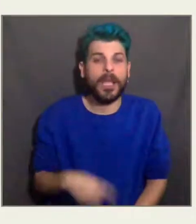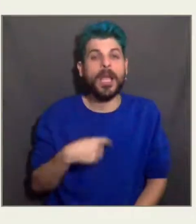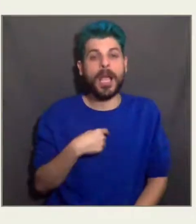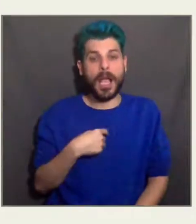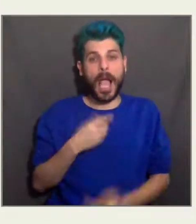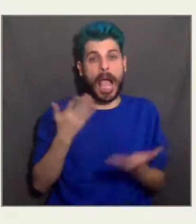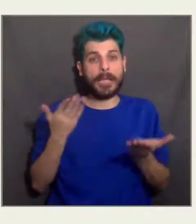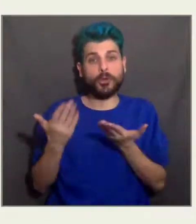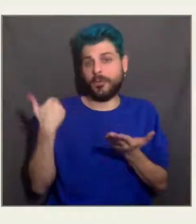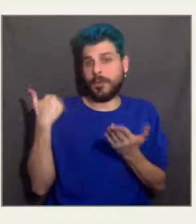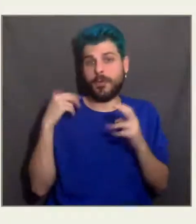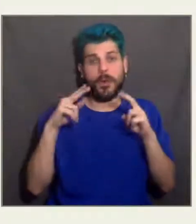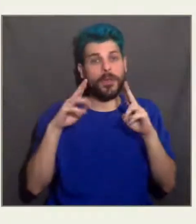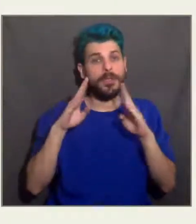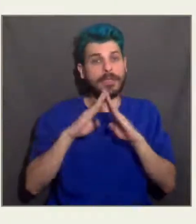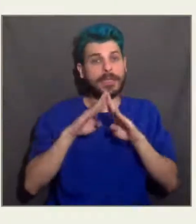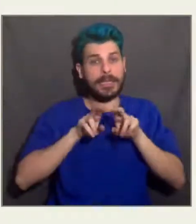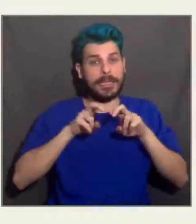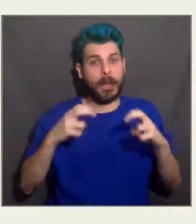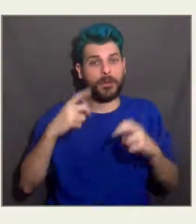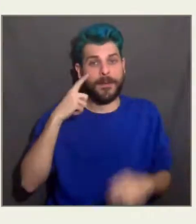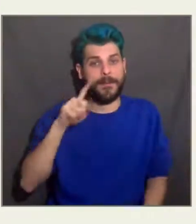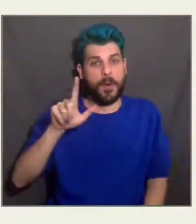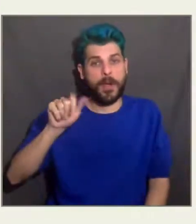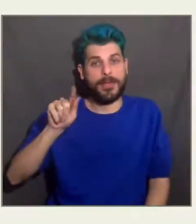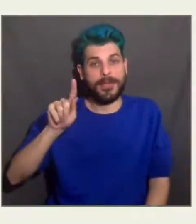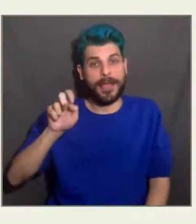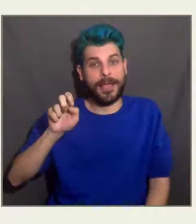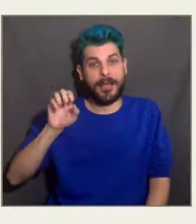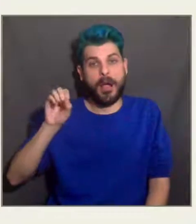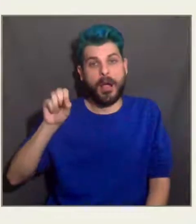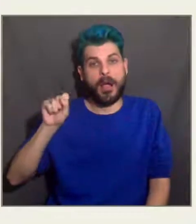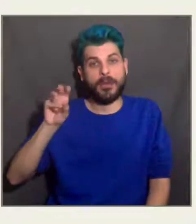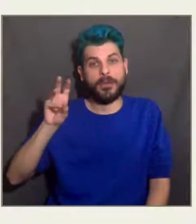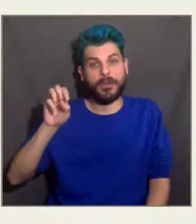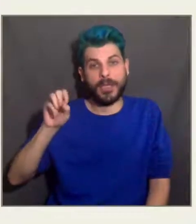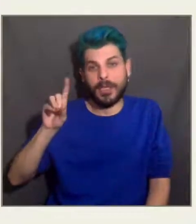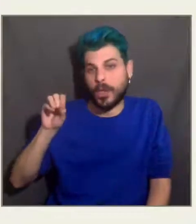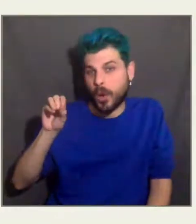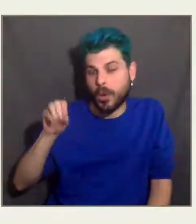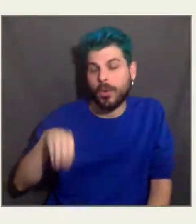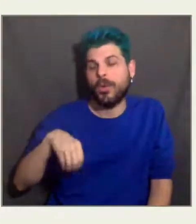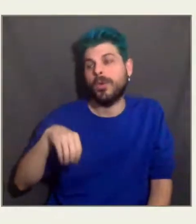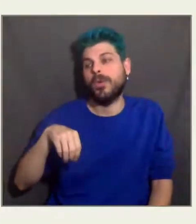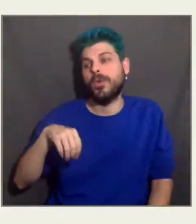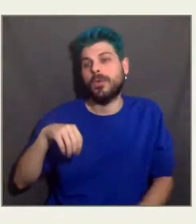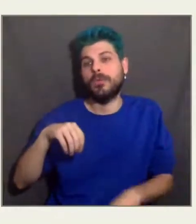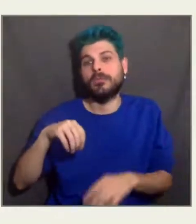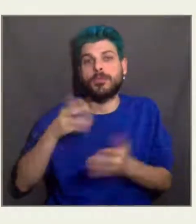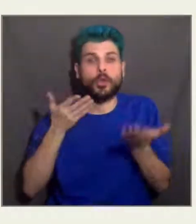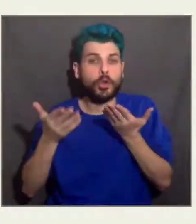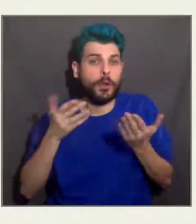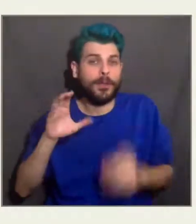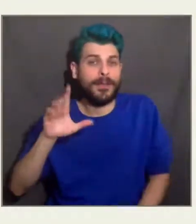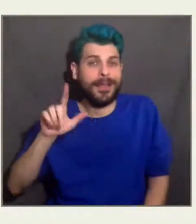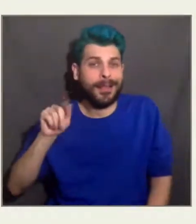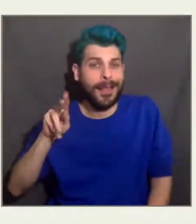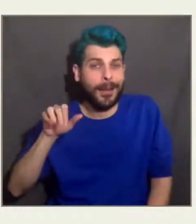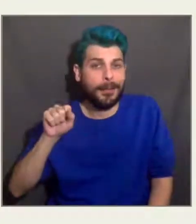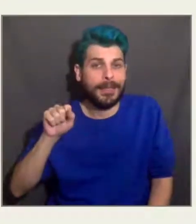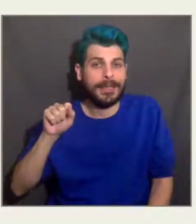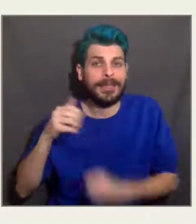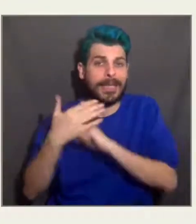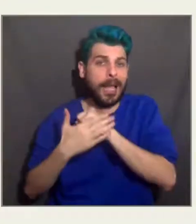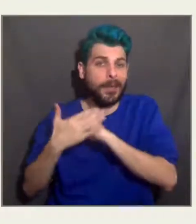Oswego, having served as the chair of Clackamas County, there is a need to do things such